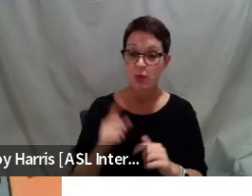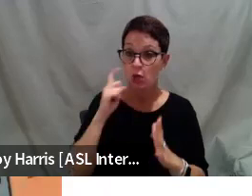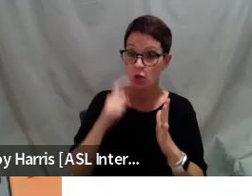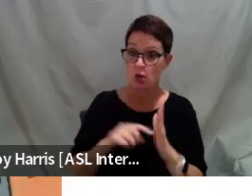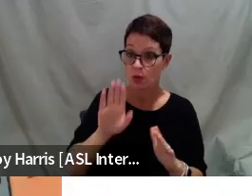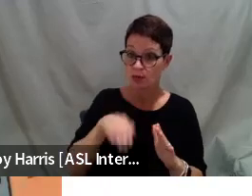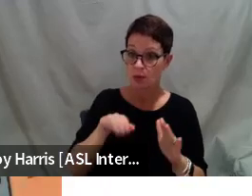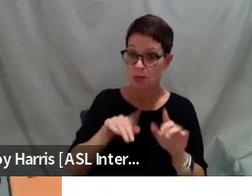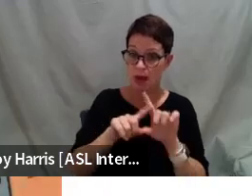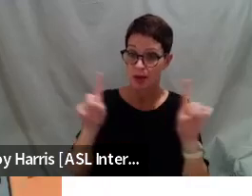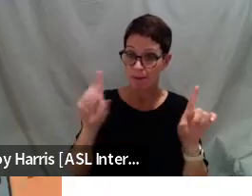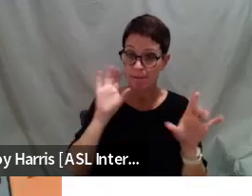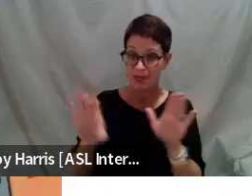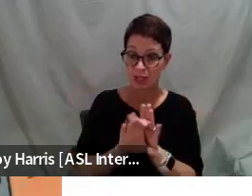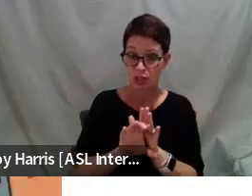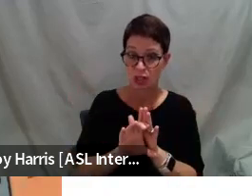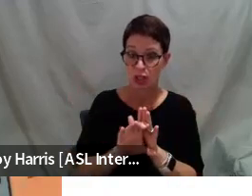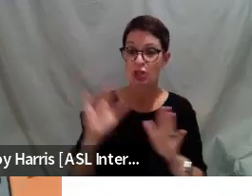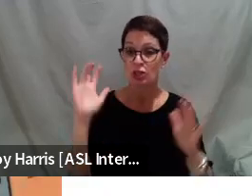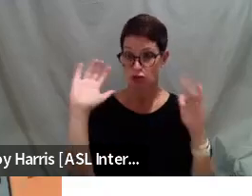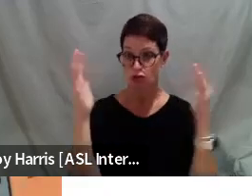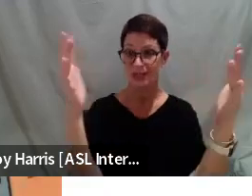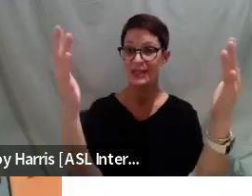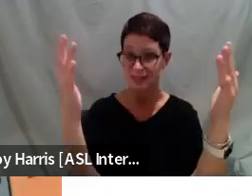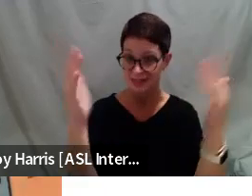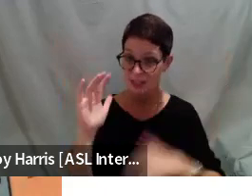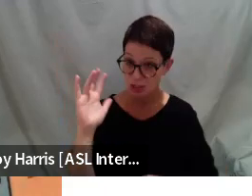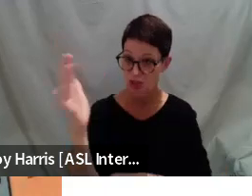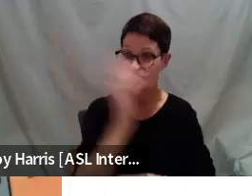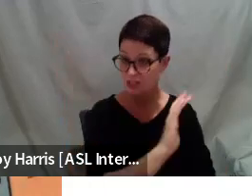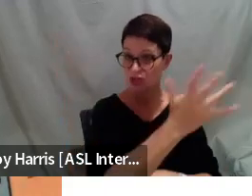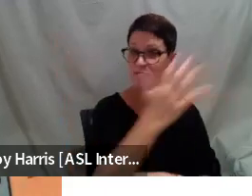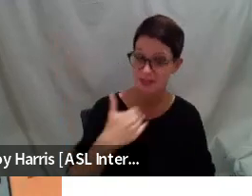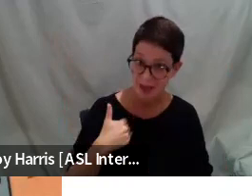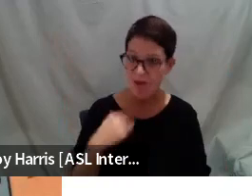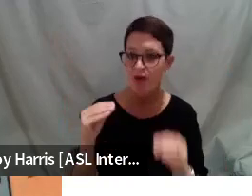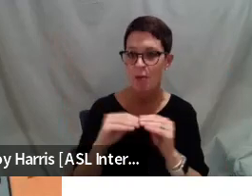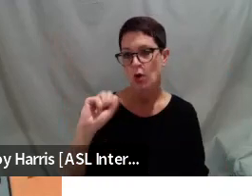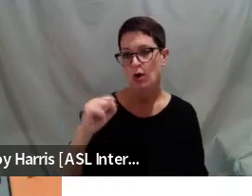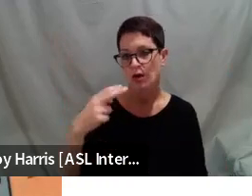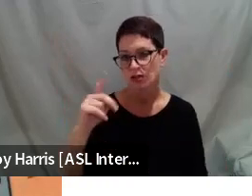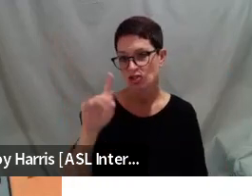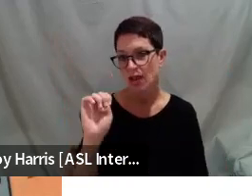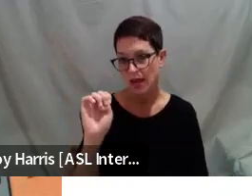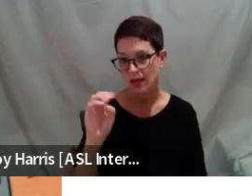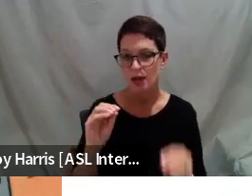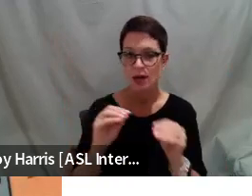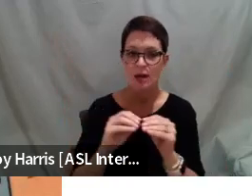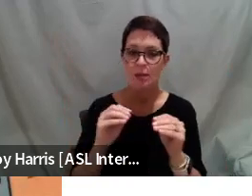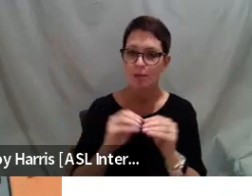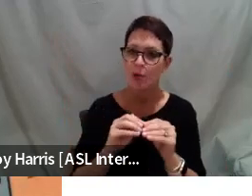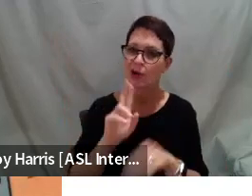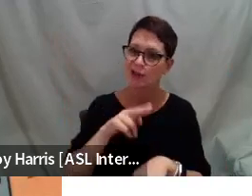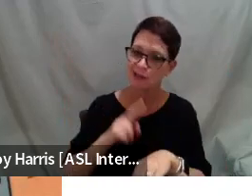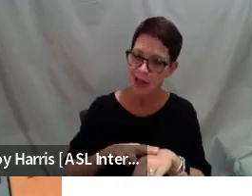picture, there are trees, so we see more shade, right? The more opportunity for a